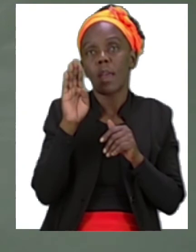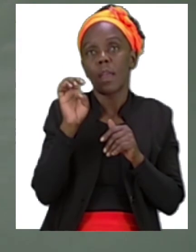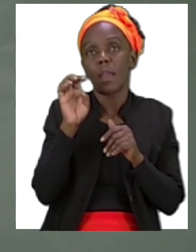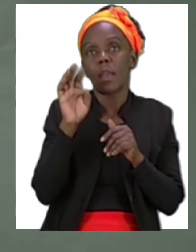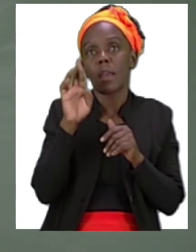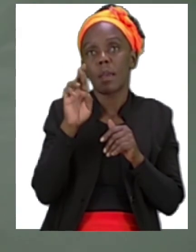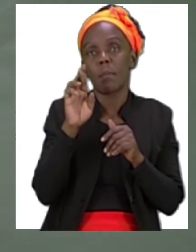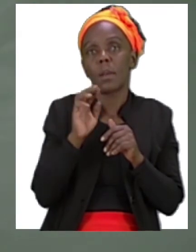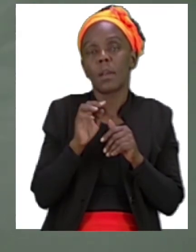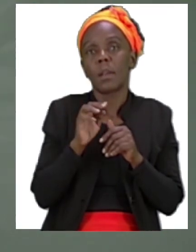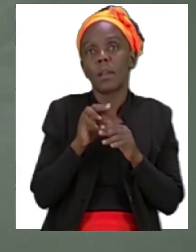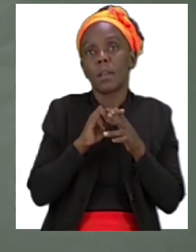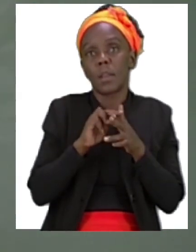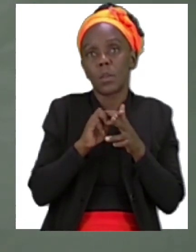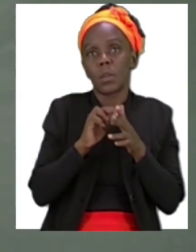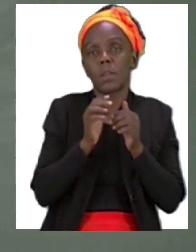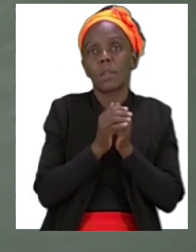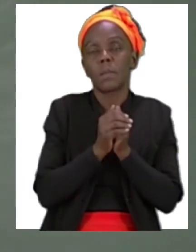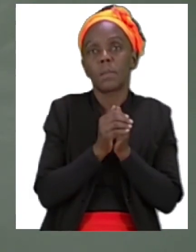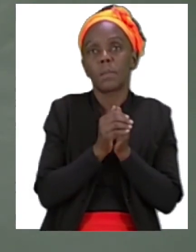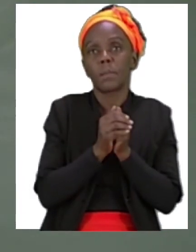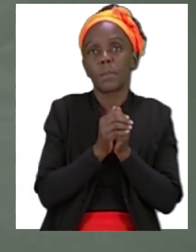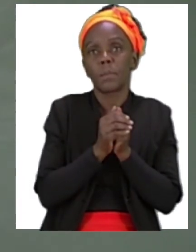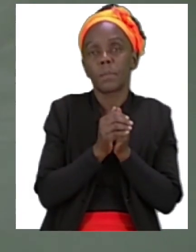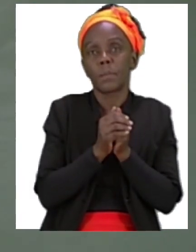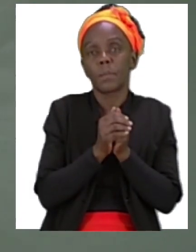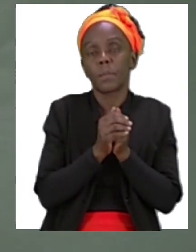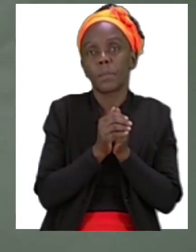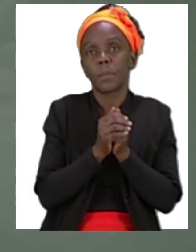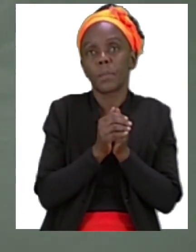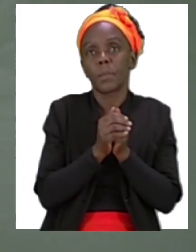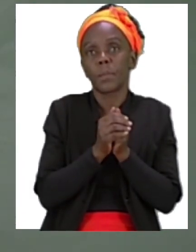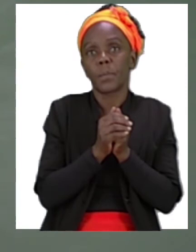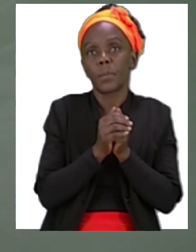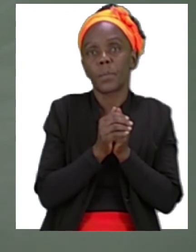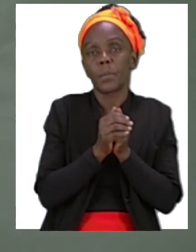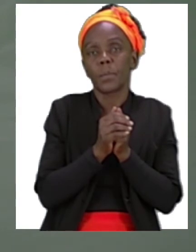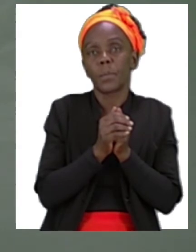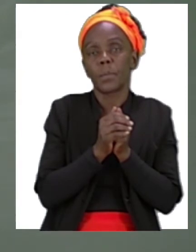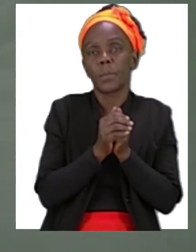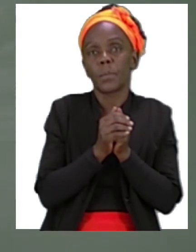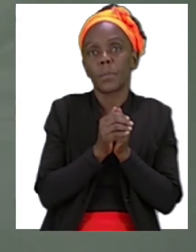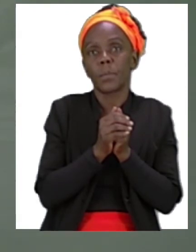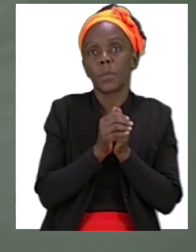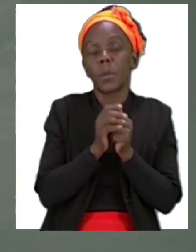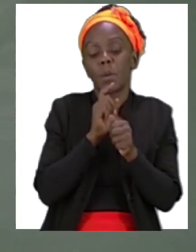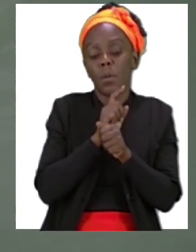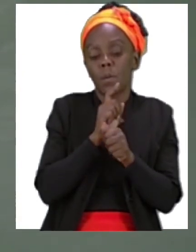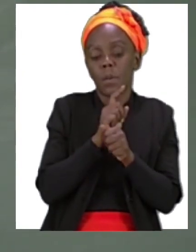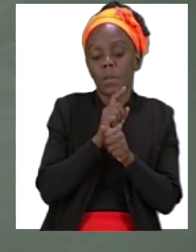$50. Remember, the way we write and the way we say it are different. We start with the dollar sign